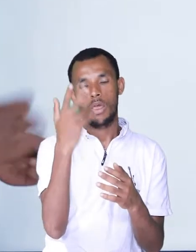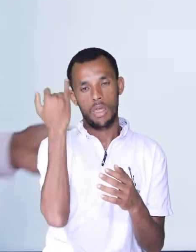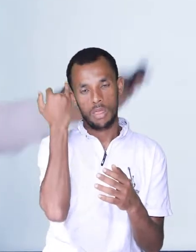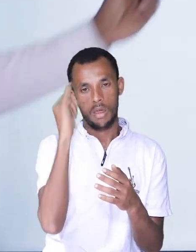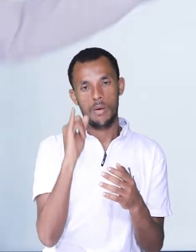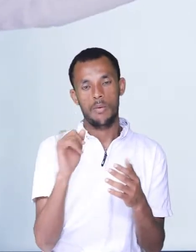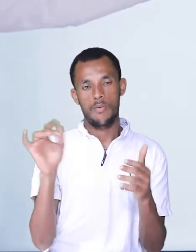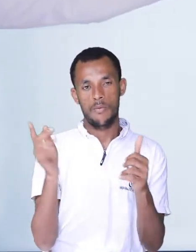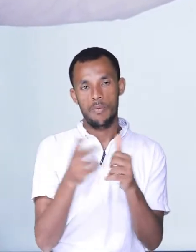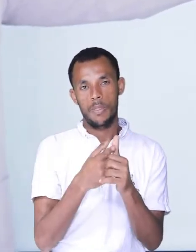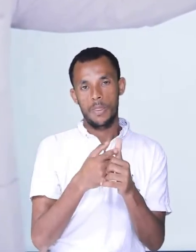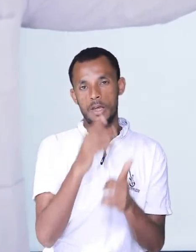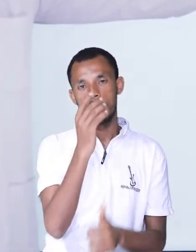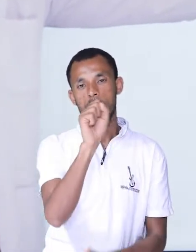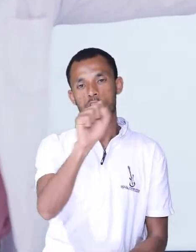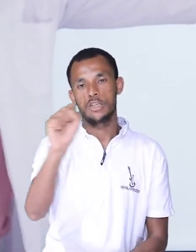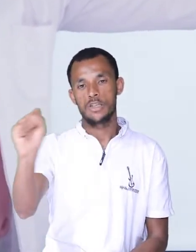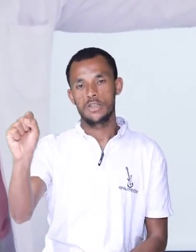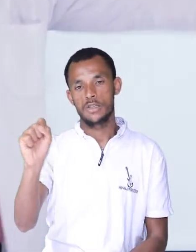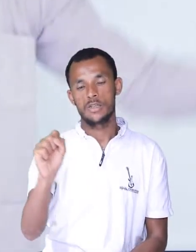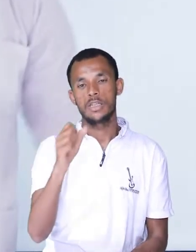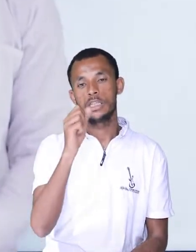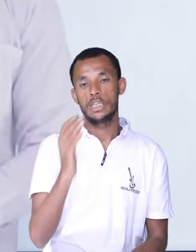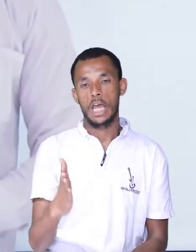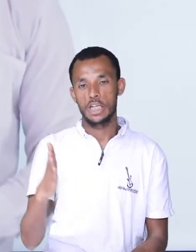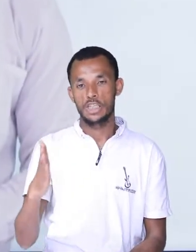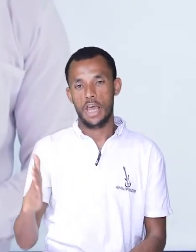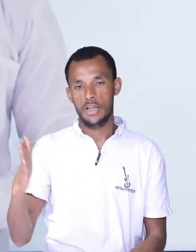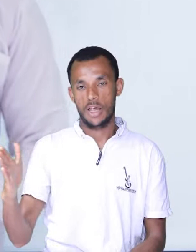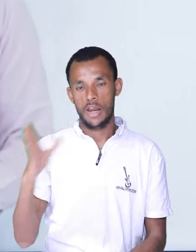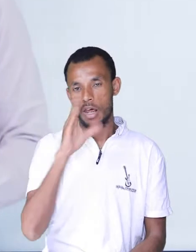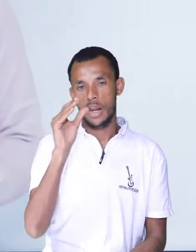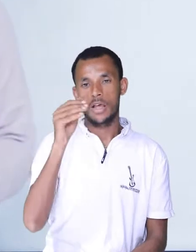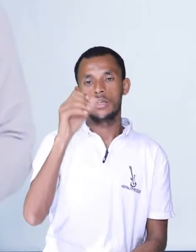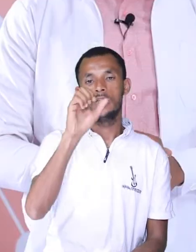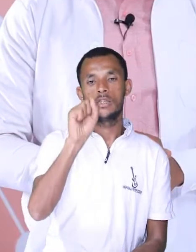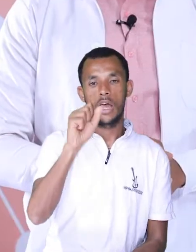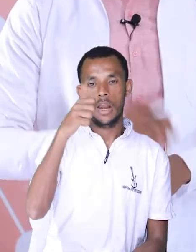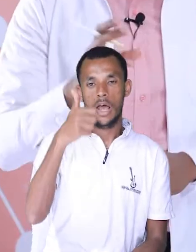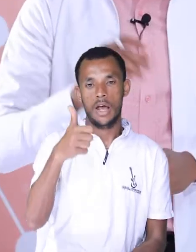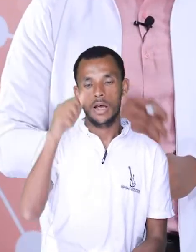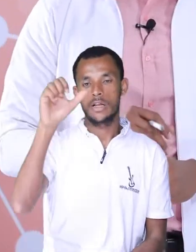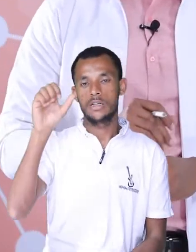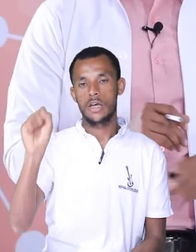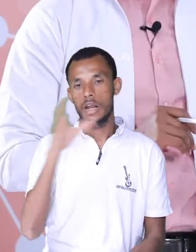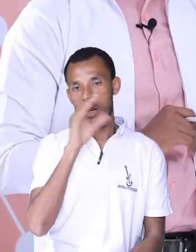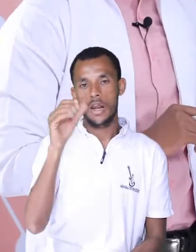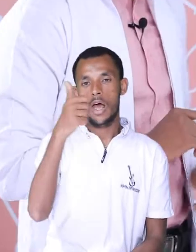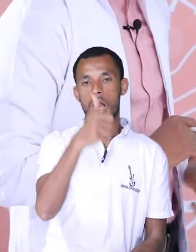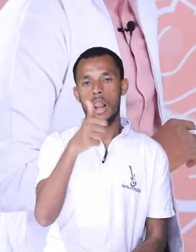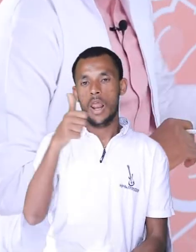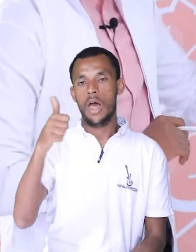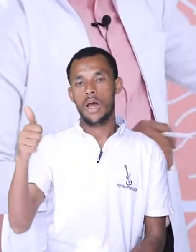That is side, side, side, side angle, side, and angle, angle similarity. Let's first discuss